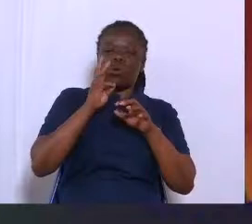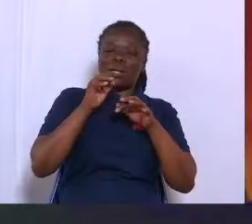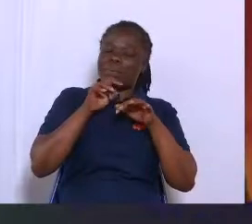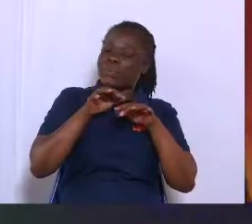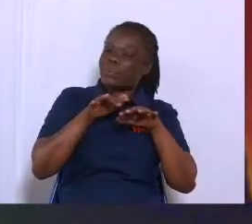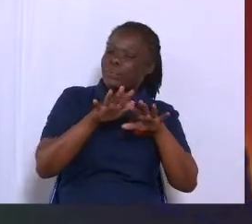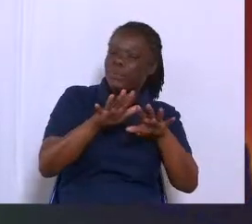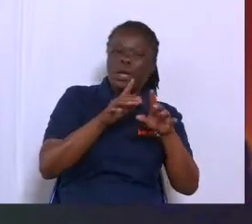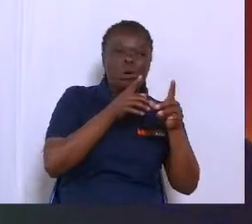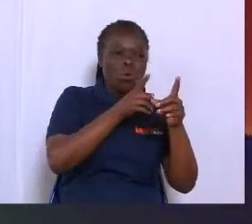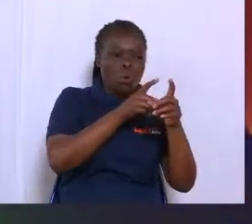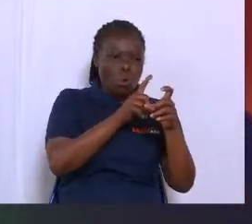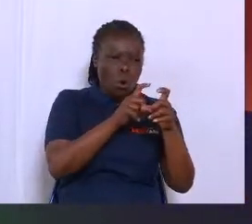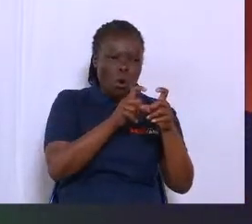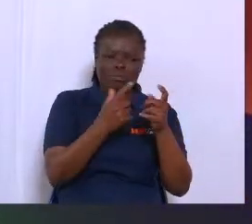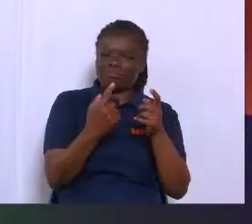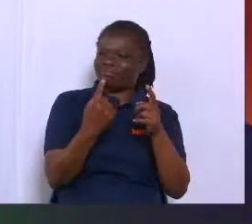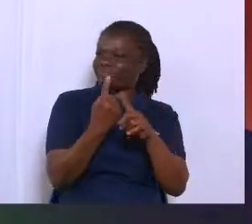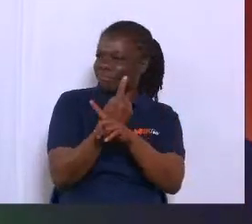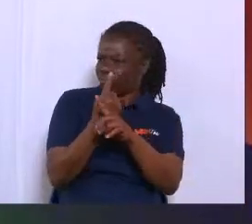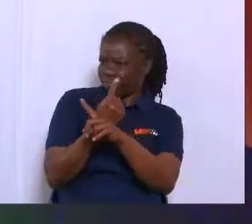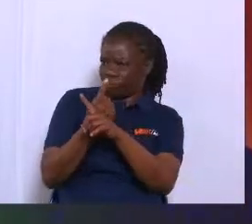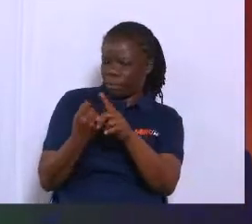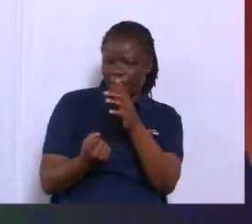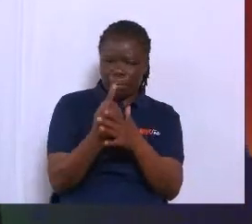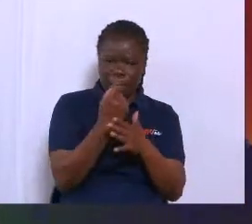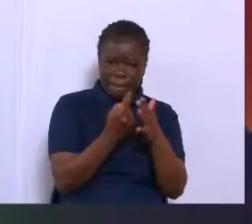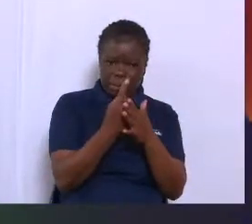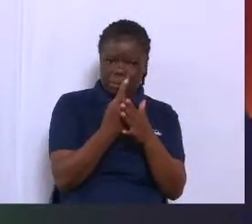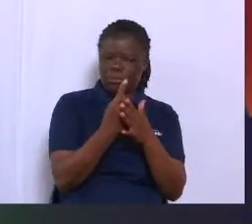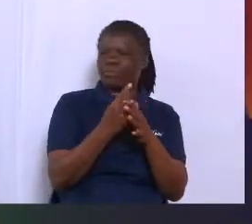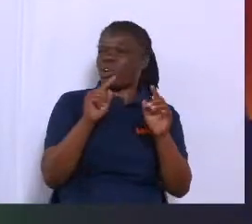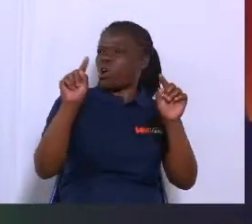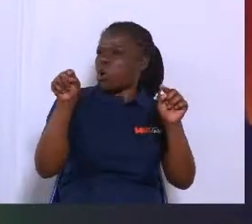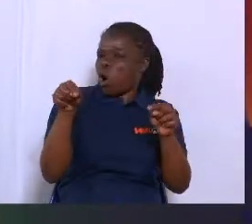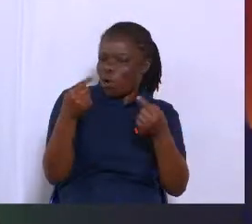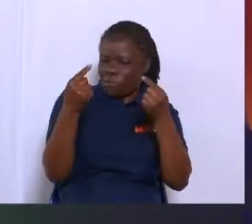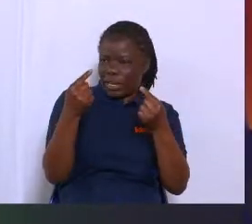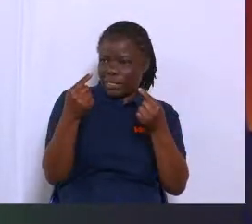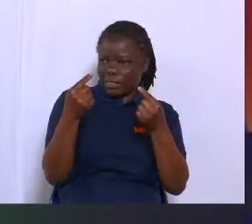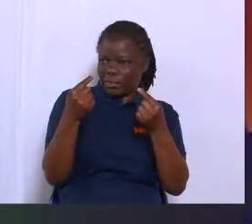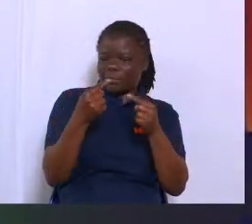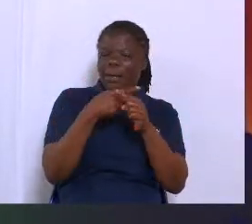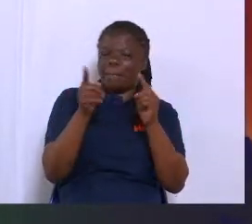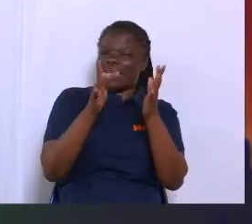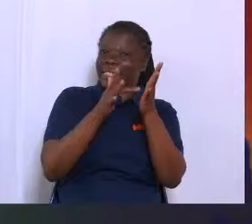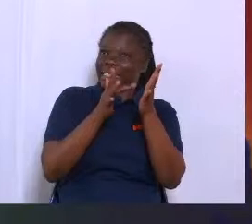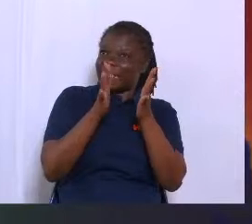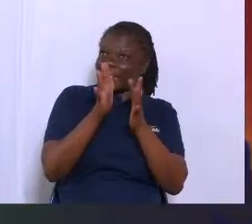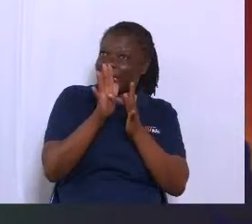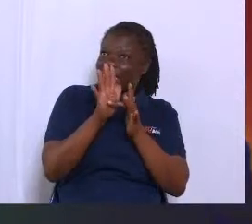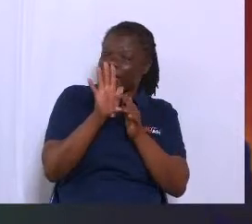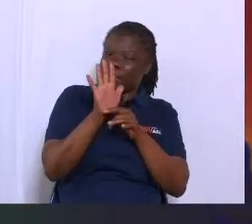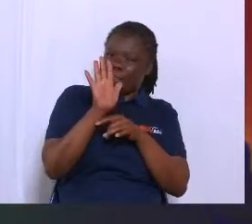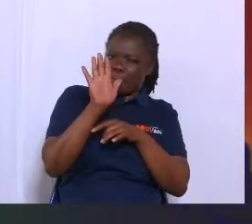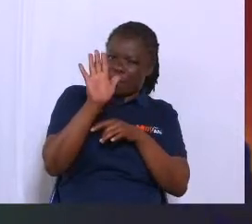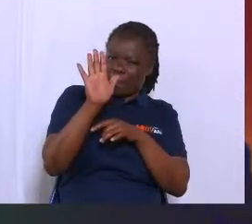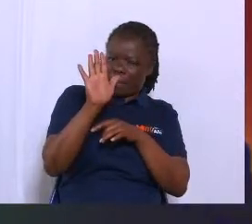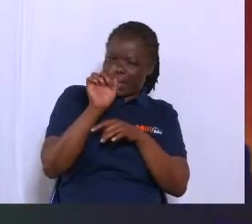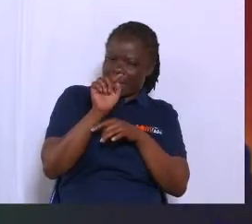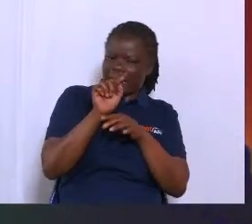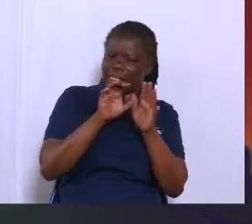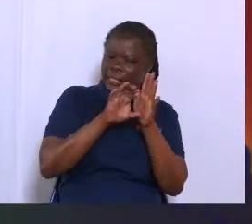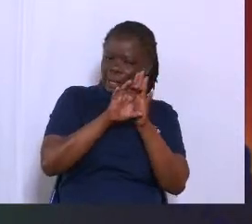war, turmoil, conflict on every hand. But then Jesus ends that